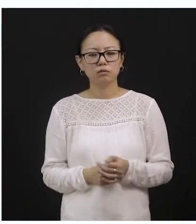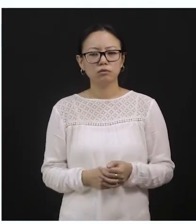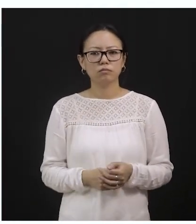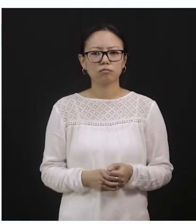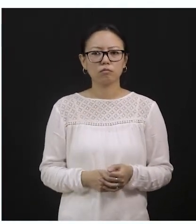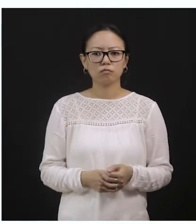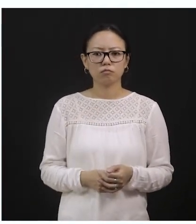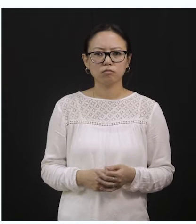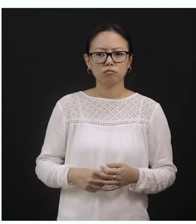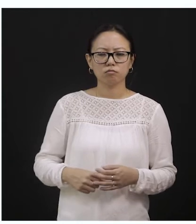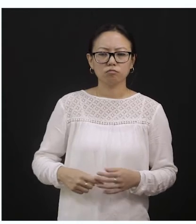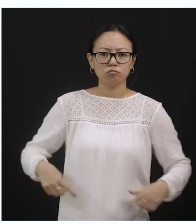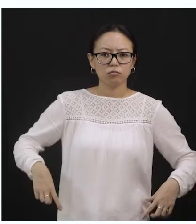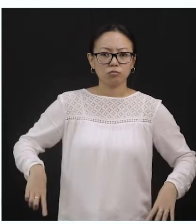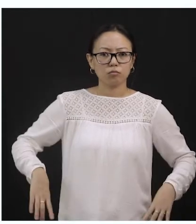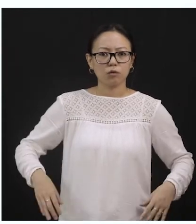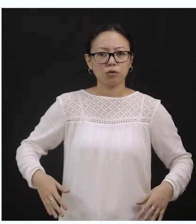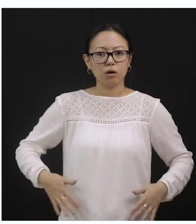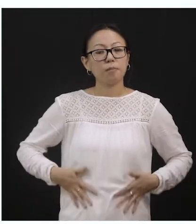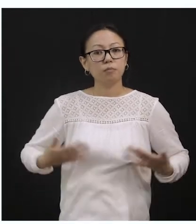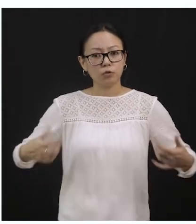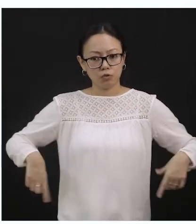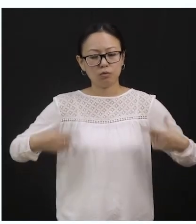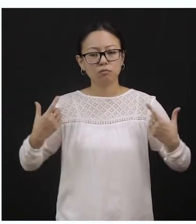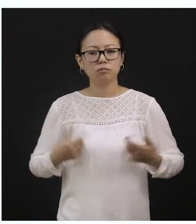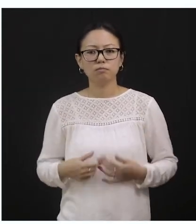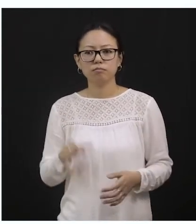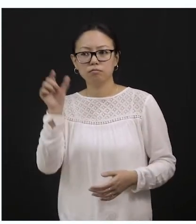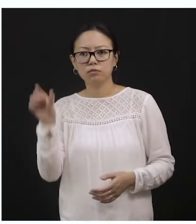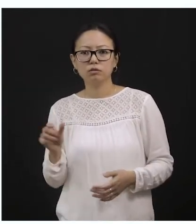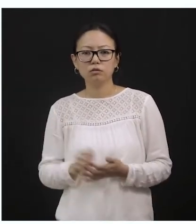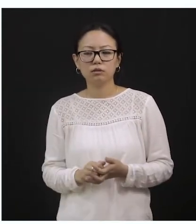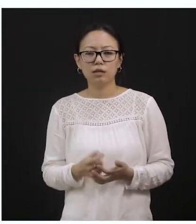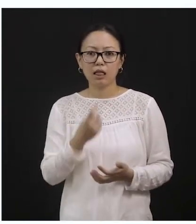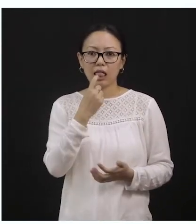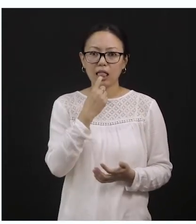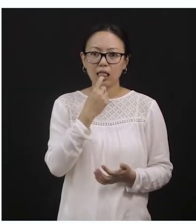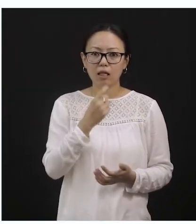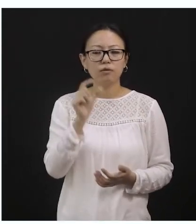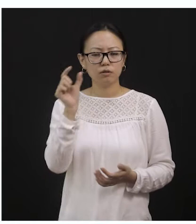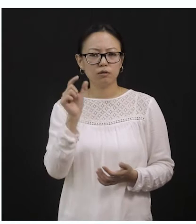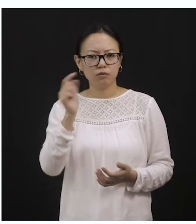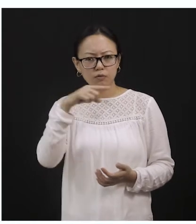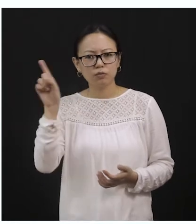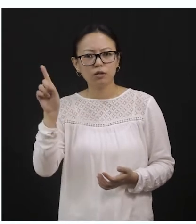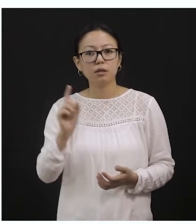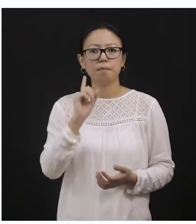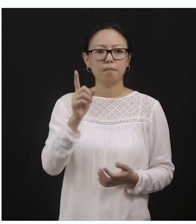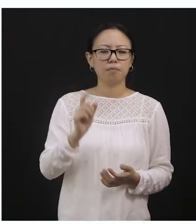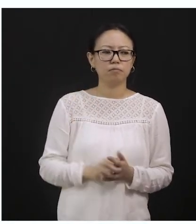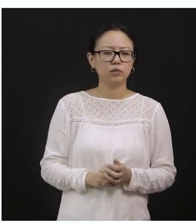tongue. But the housefly, they taste with their feet, which is incredible, right?